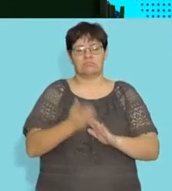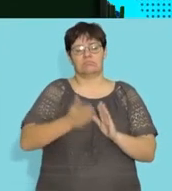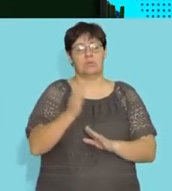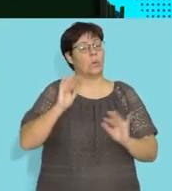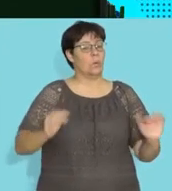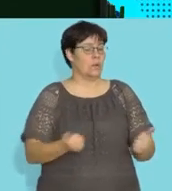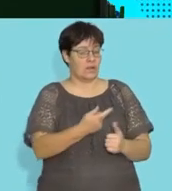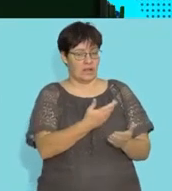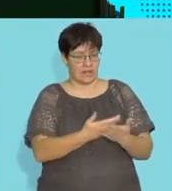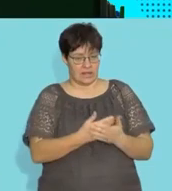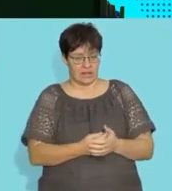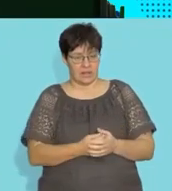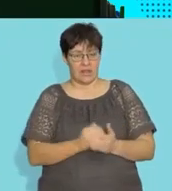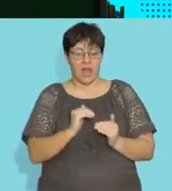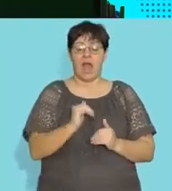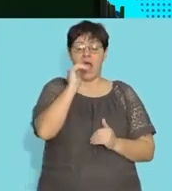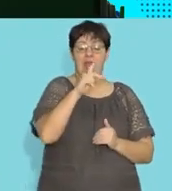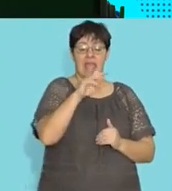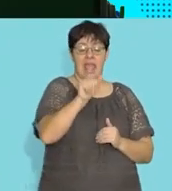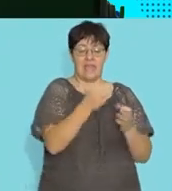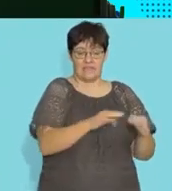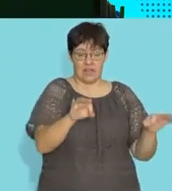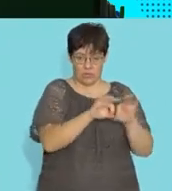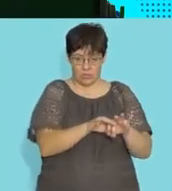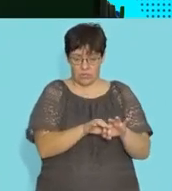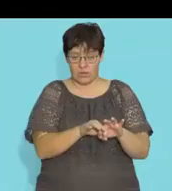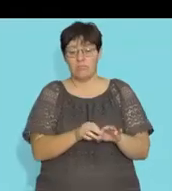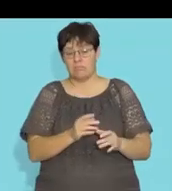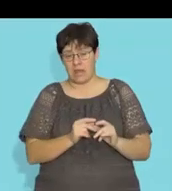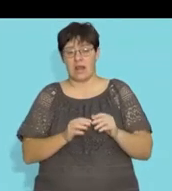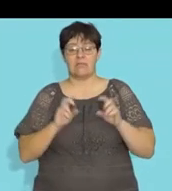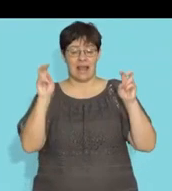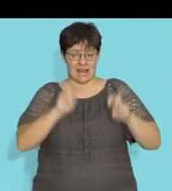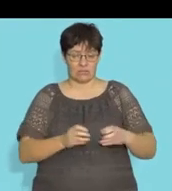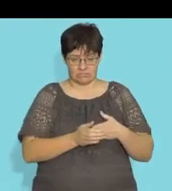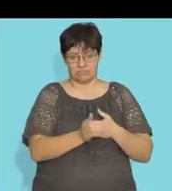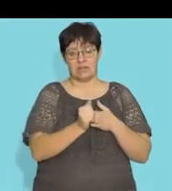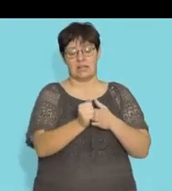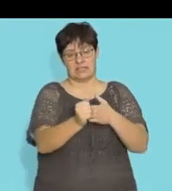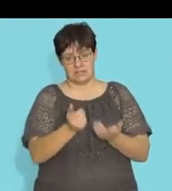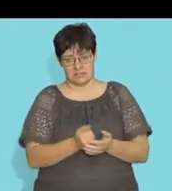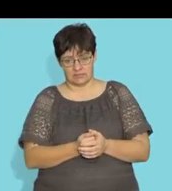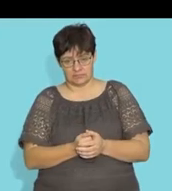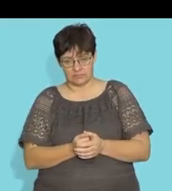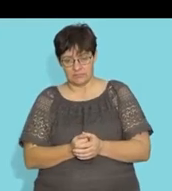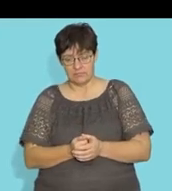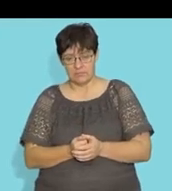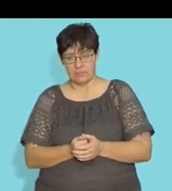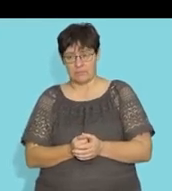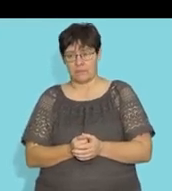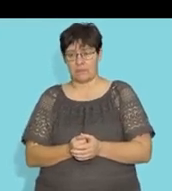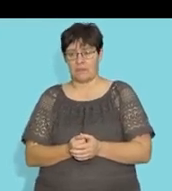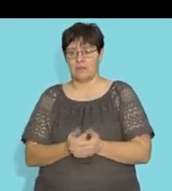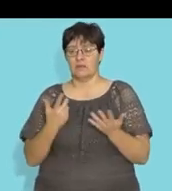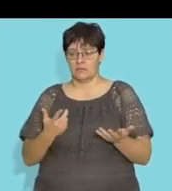well. So high Ka value leads to good conduction or very good conduction of electricity,